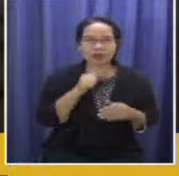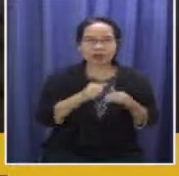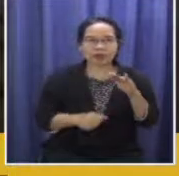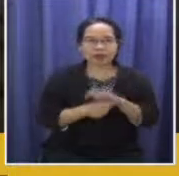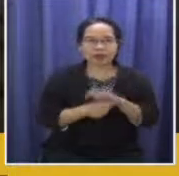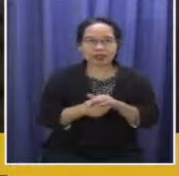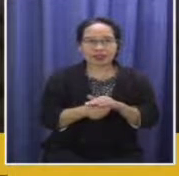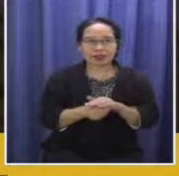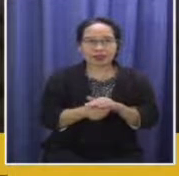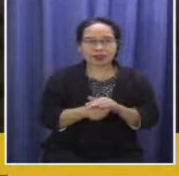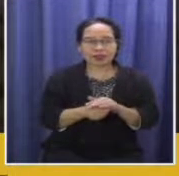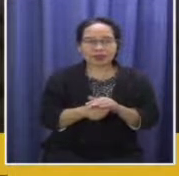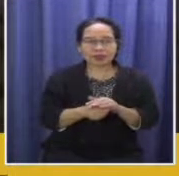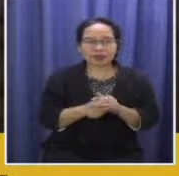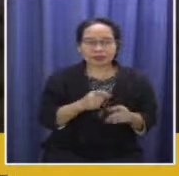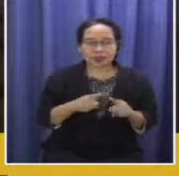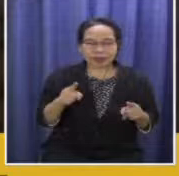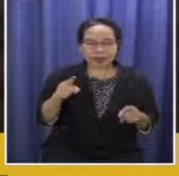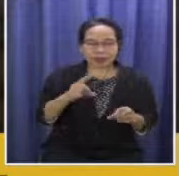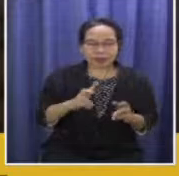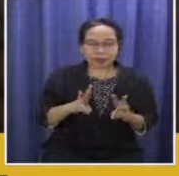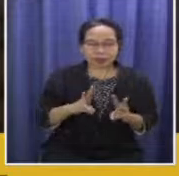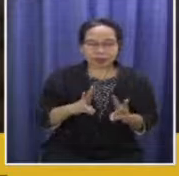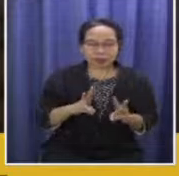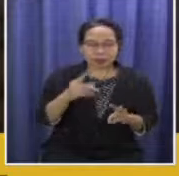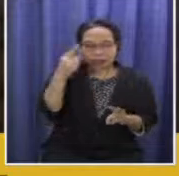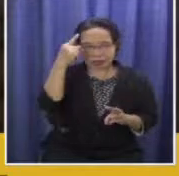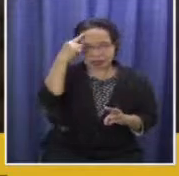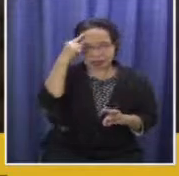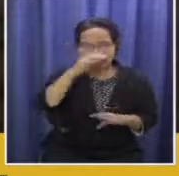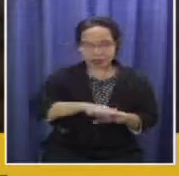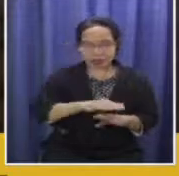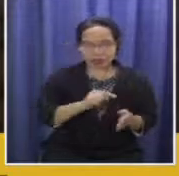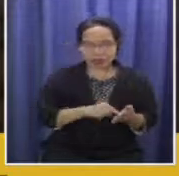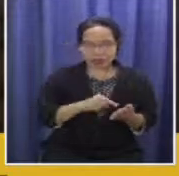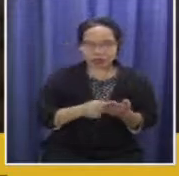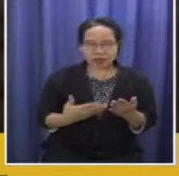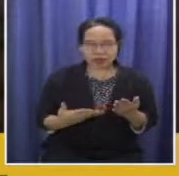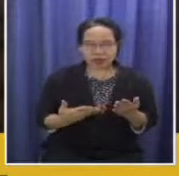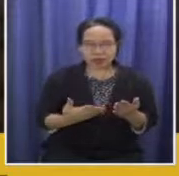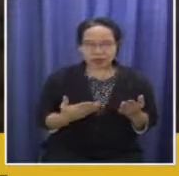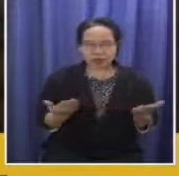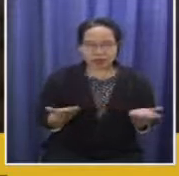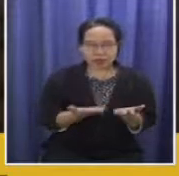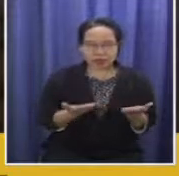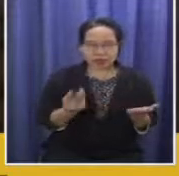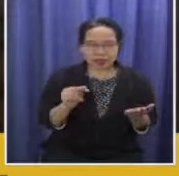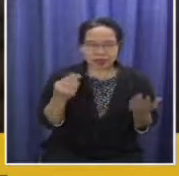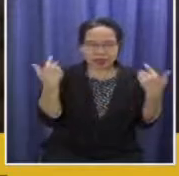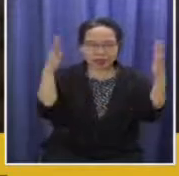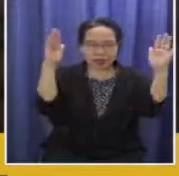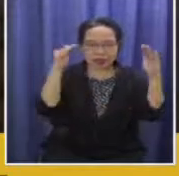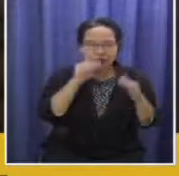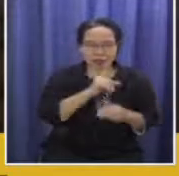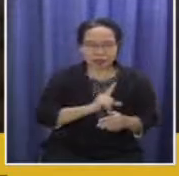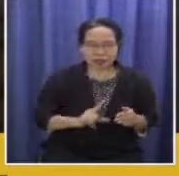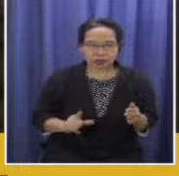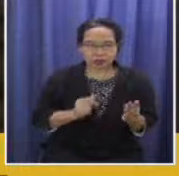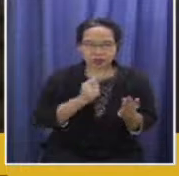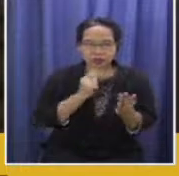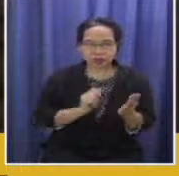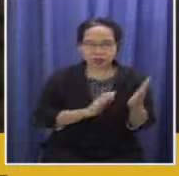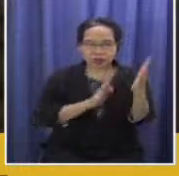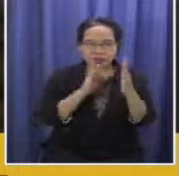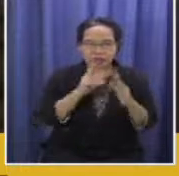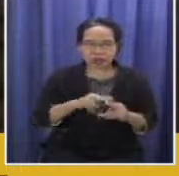privily. But while he thought on these things, behold, the angel of the Lord